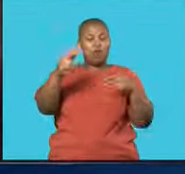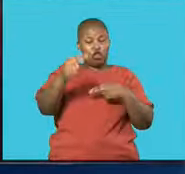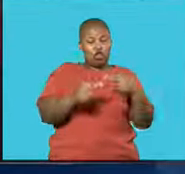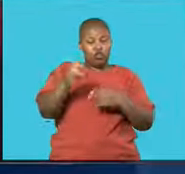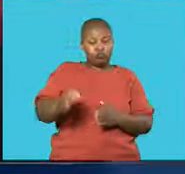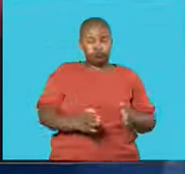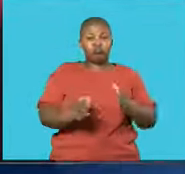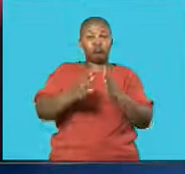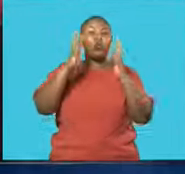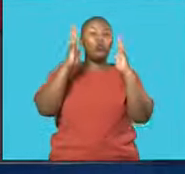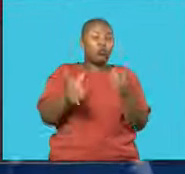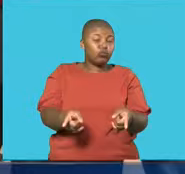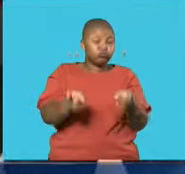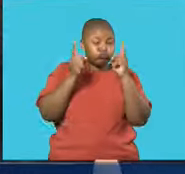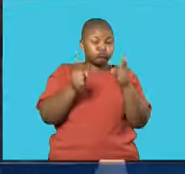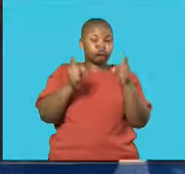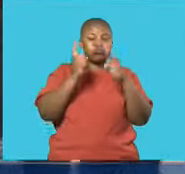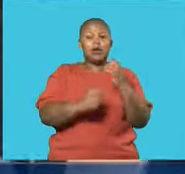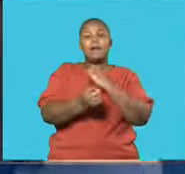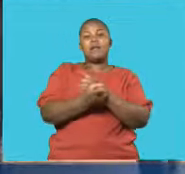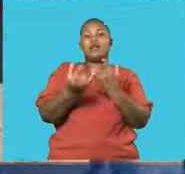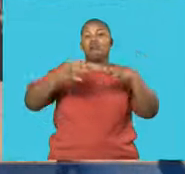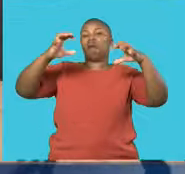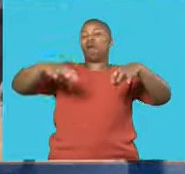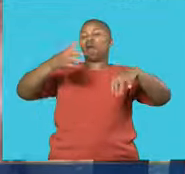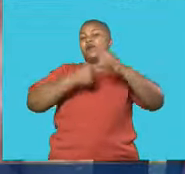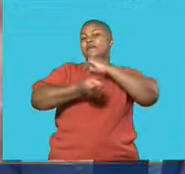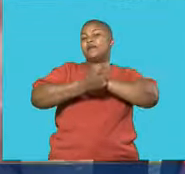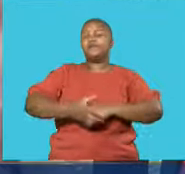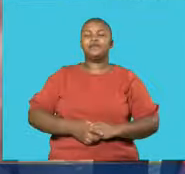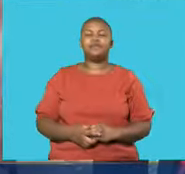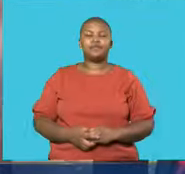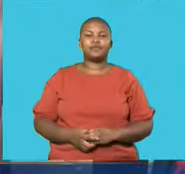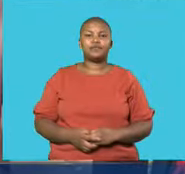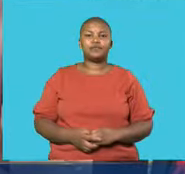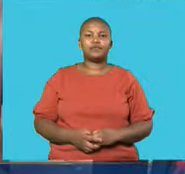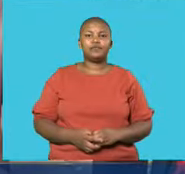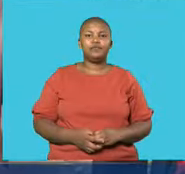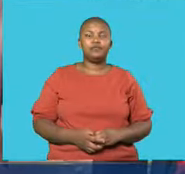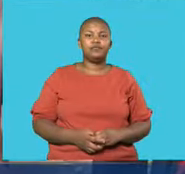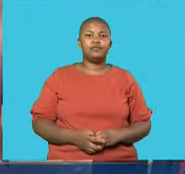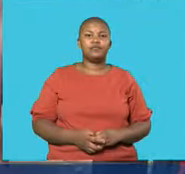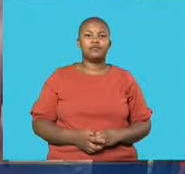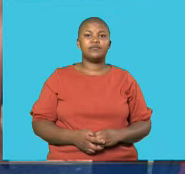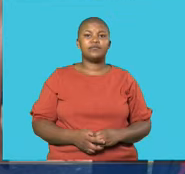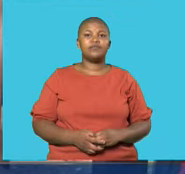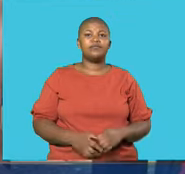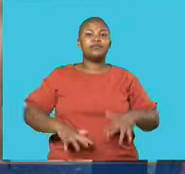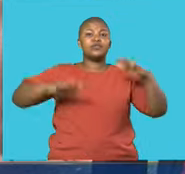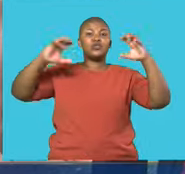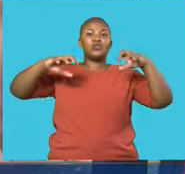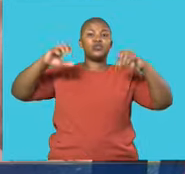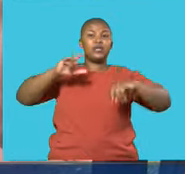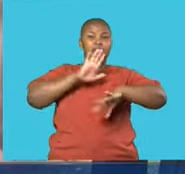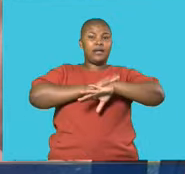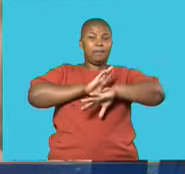nalomfula zikwenkulu ingcupha uma ngabe lomfula ugcwala. During the rainy season, this river here called the Jukskei River,